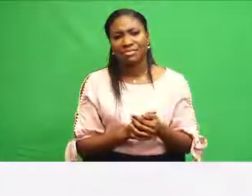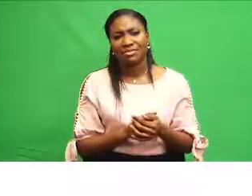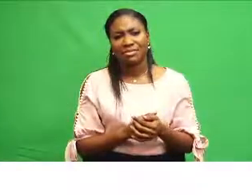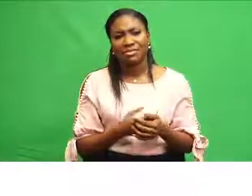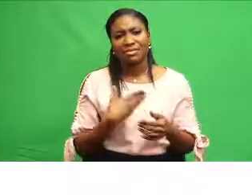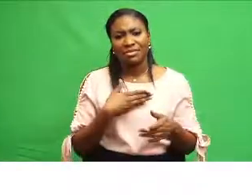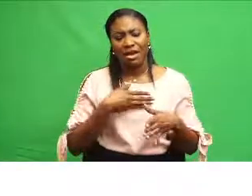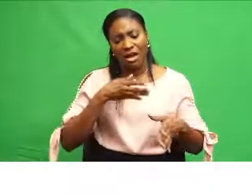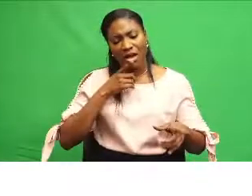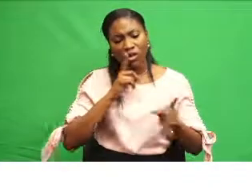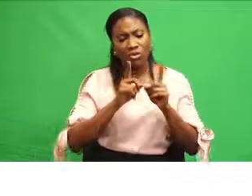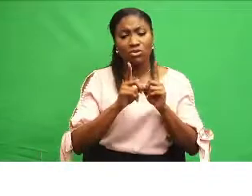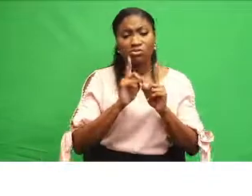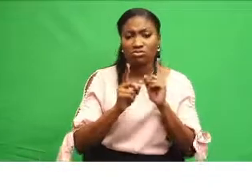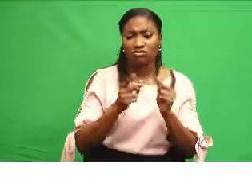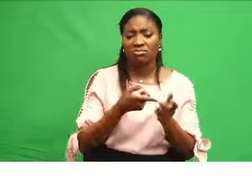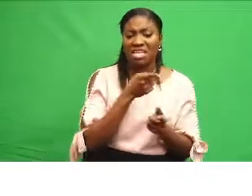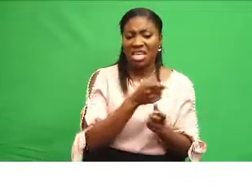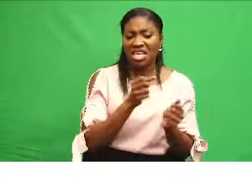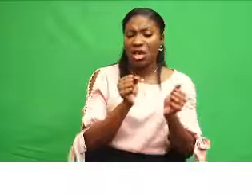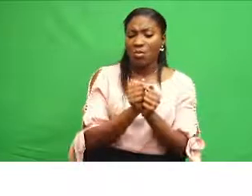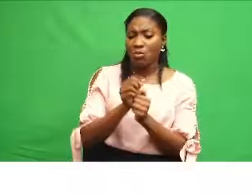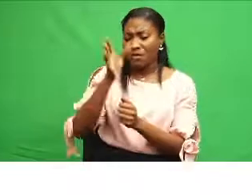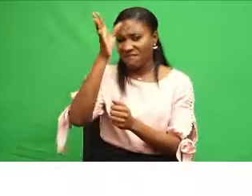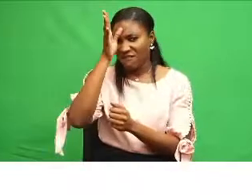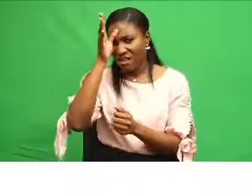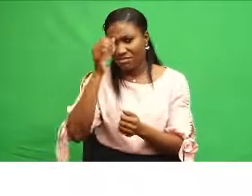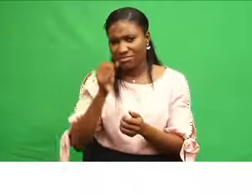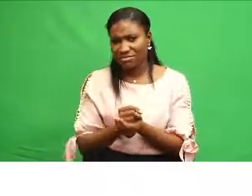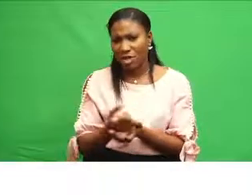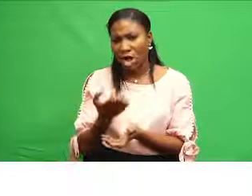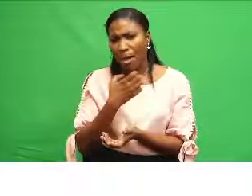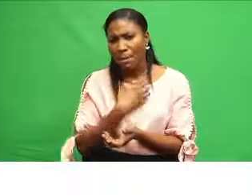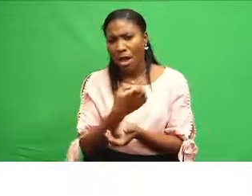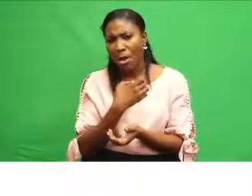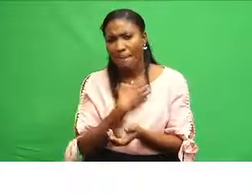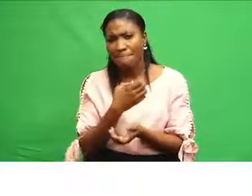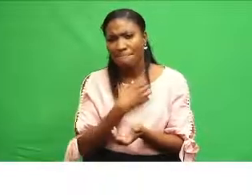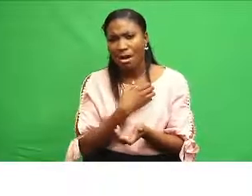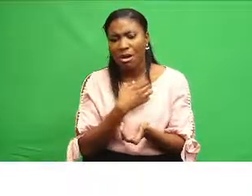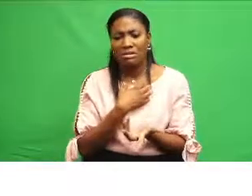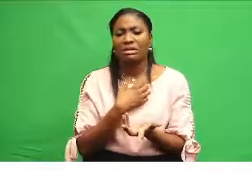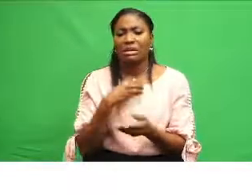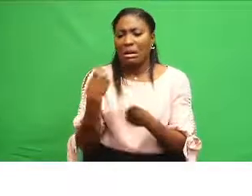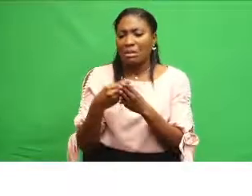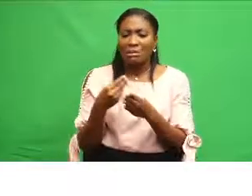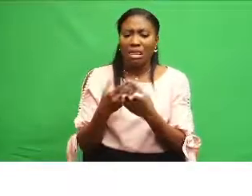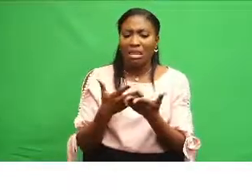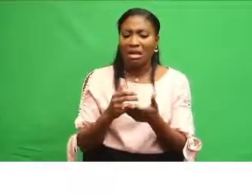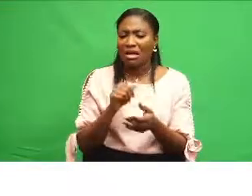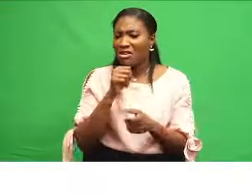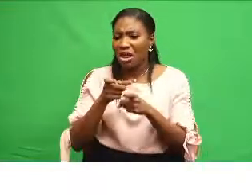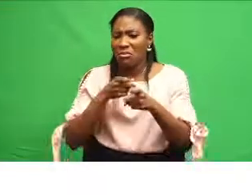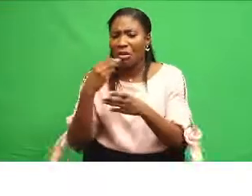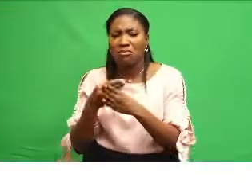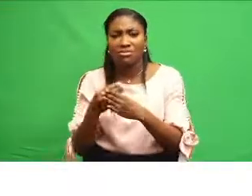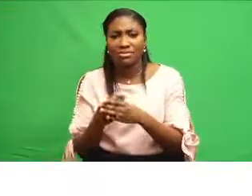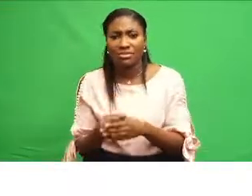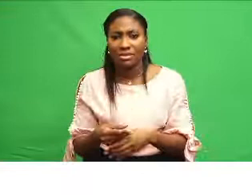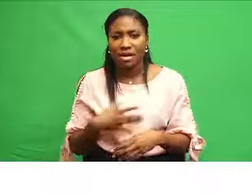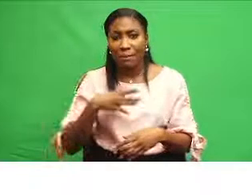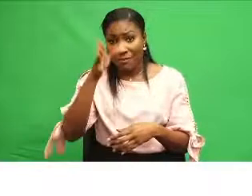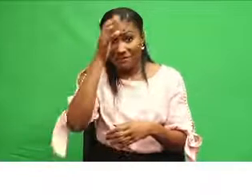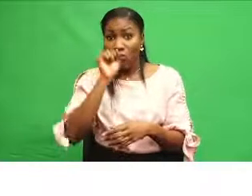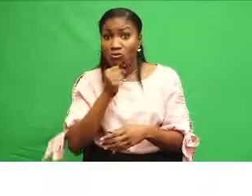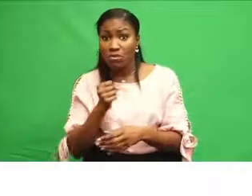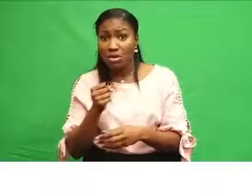with him. That's his father. He complained about handling his finances, so I left it to him. And he ended up giving away all his money. I